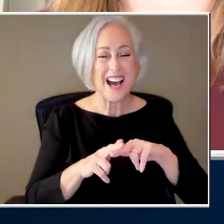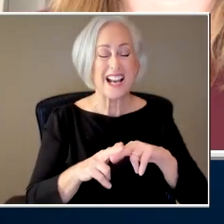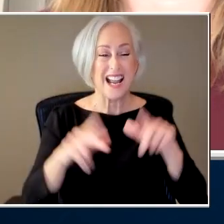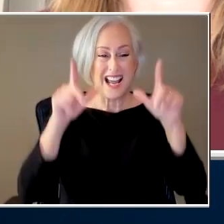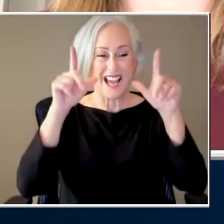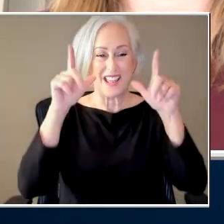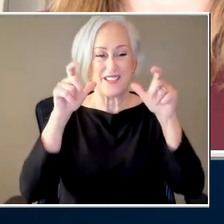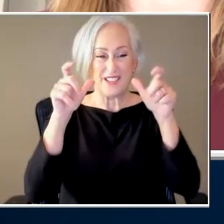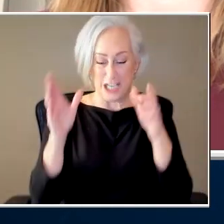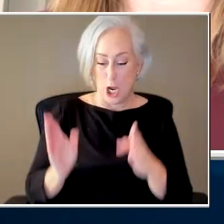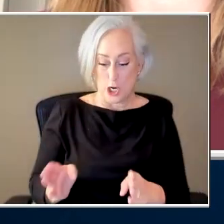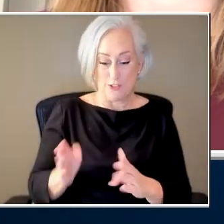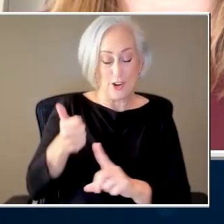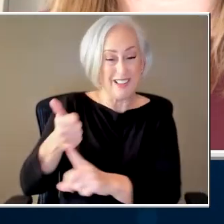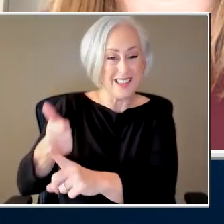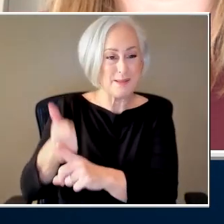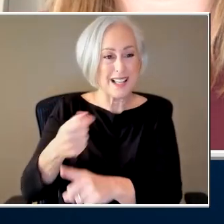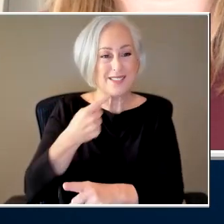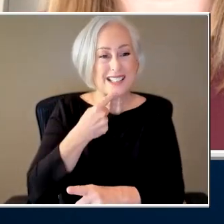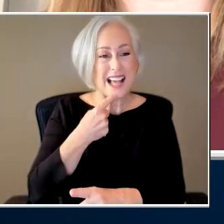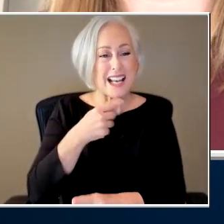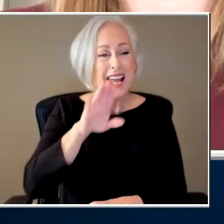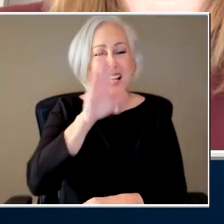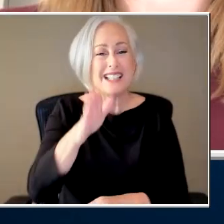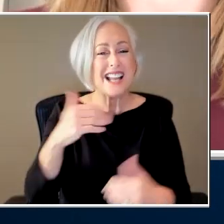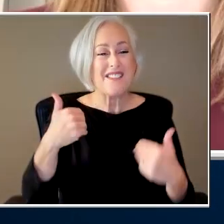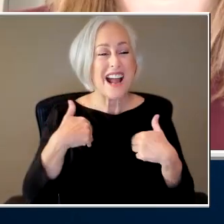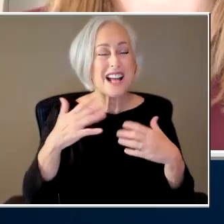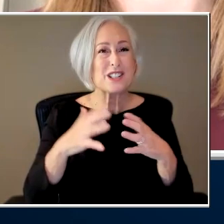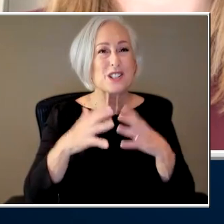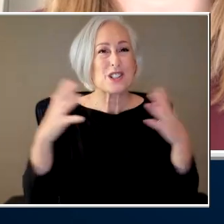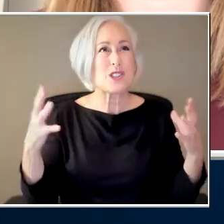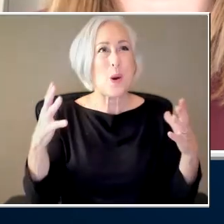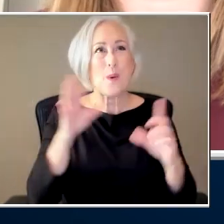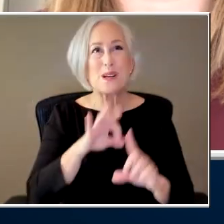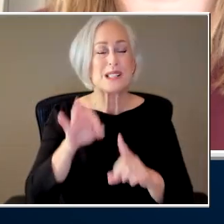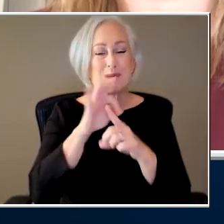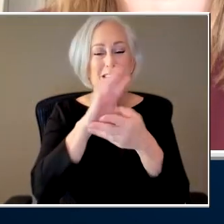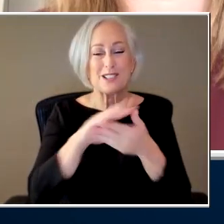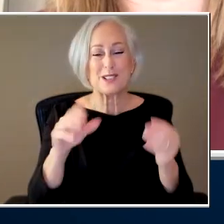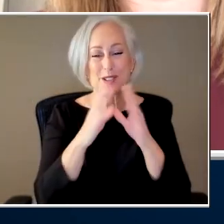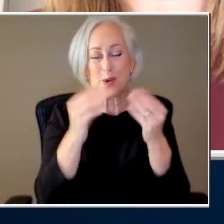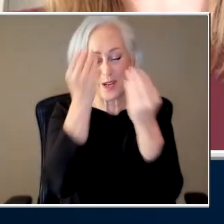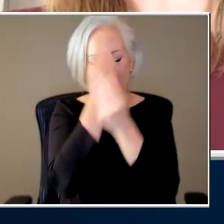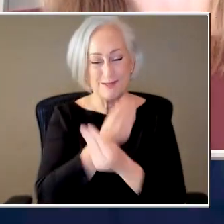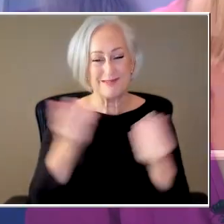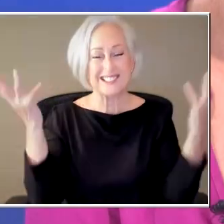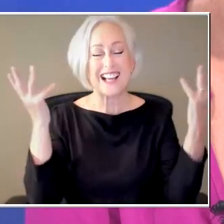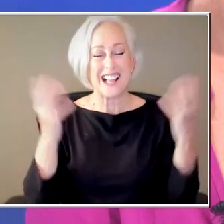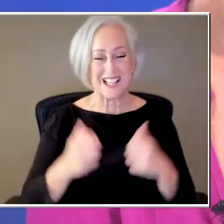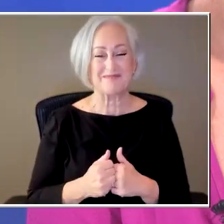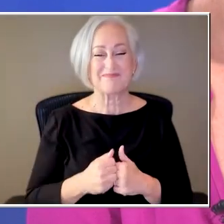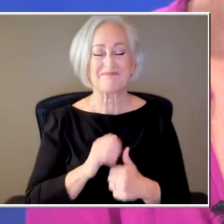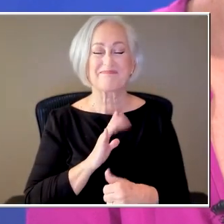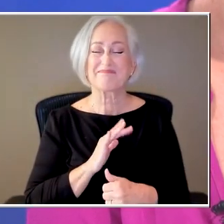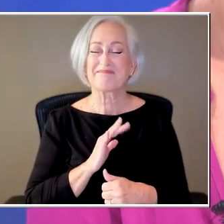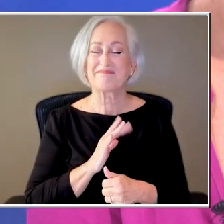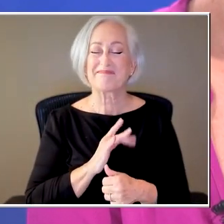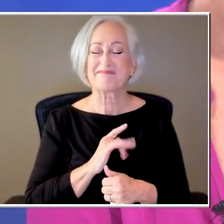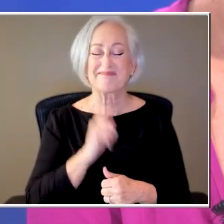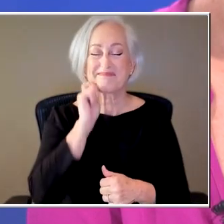photographer said she never had such a special story to tell, and yeah, it was